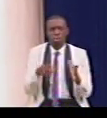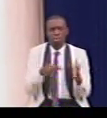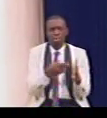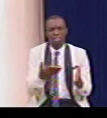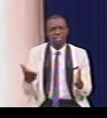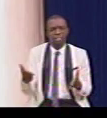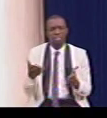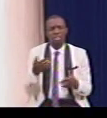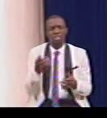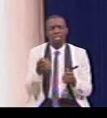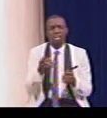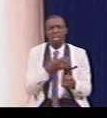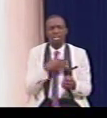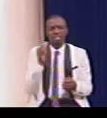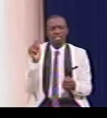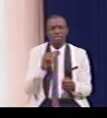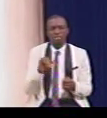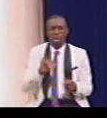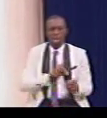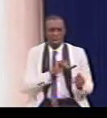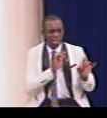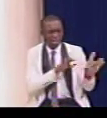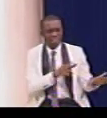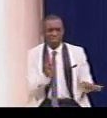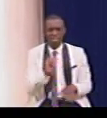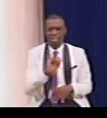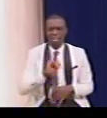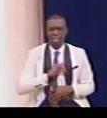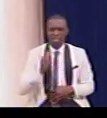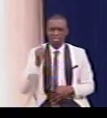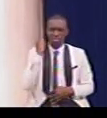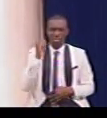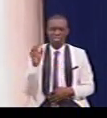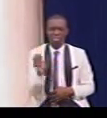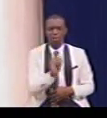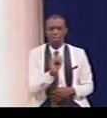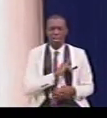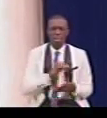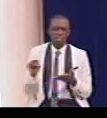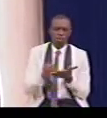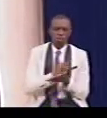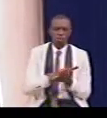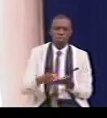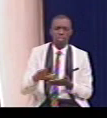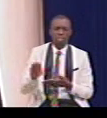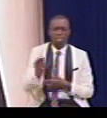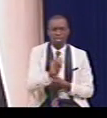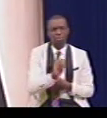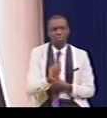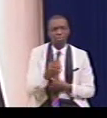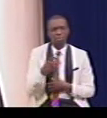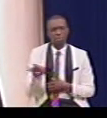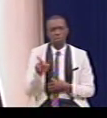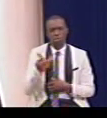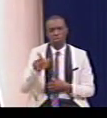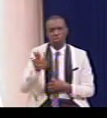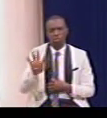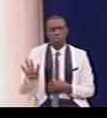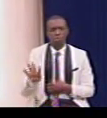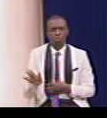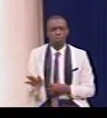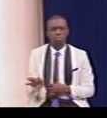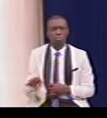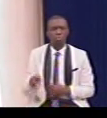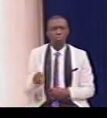detested them and rejected them I threw them away I destroyed them look at verse 24 the end in verse